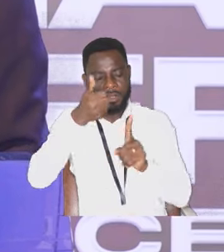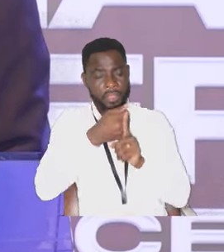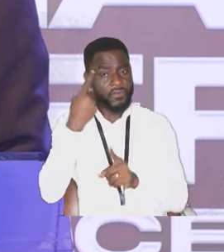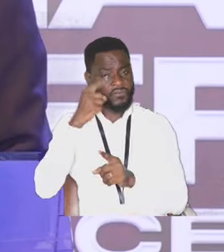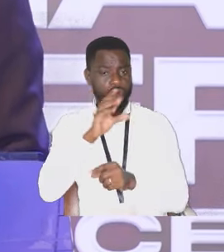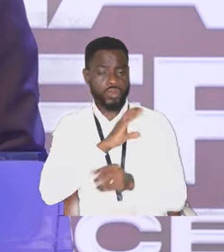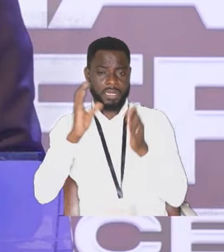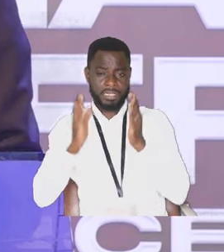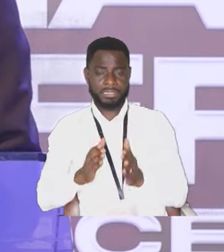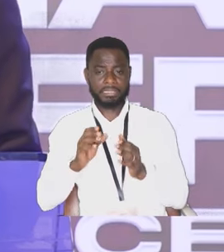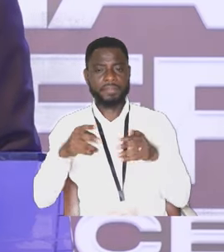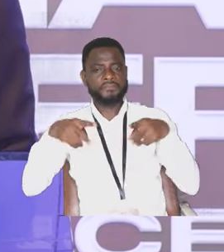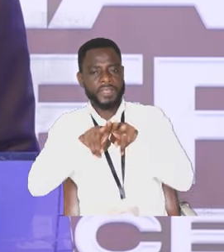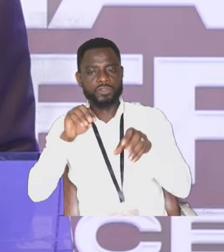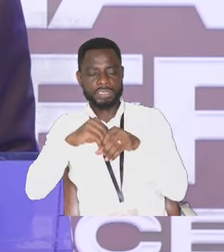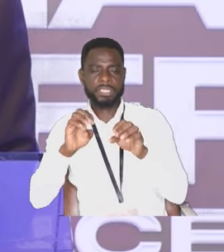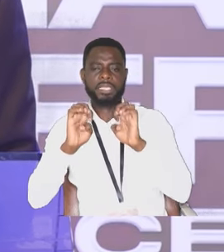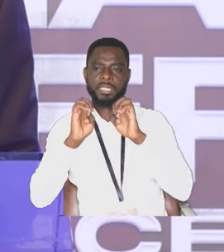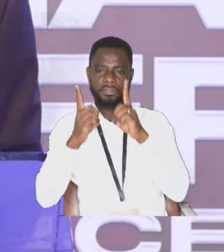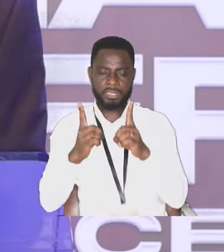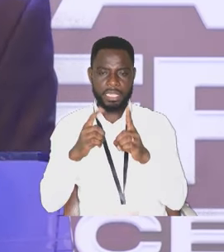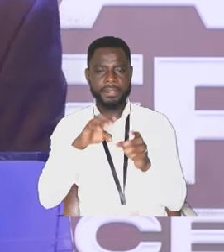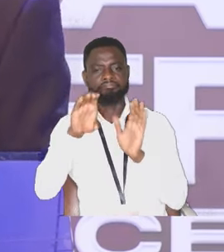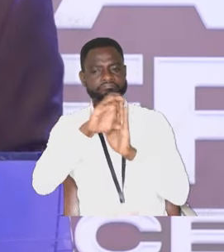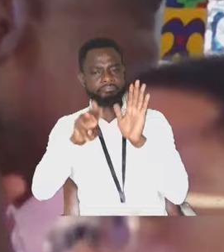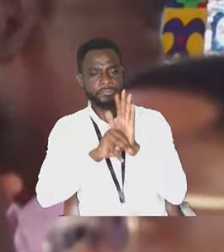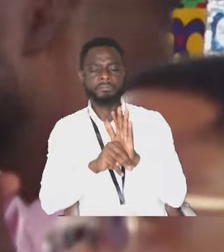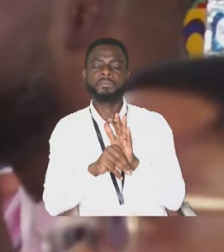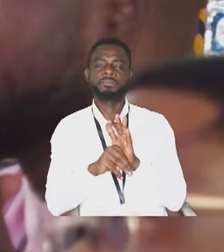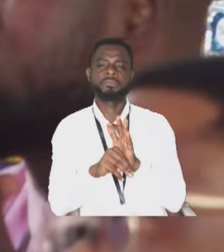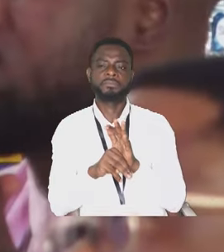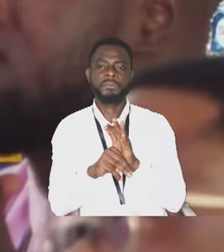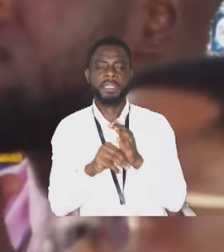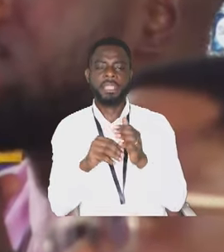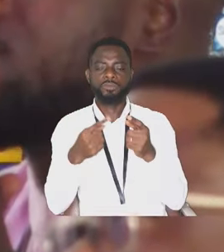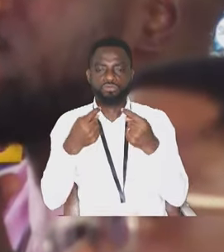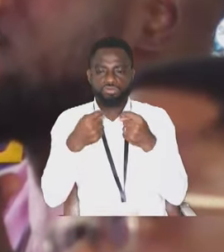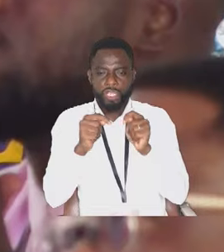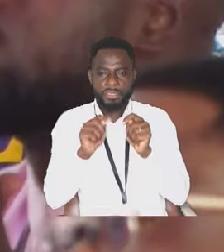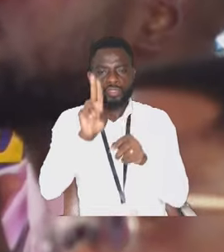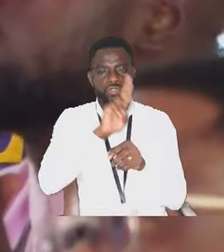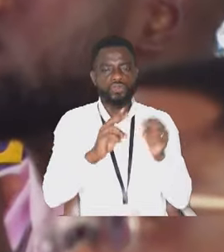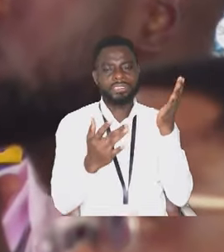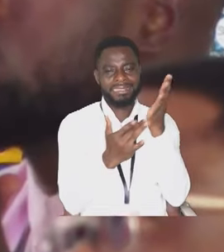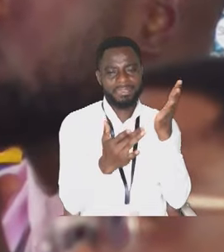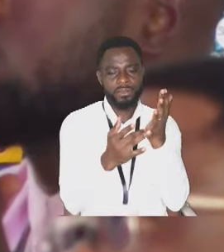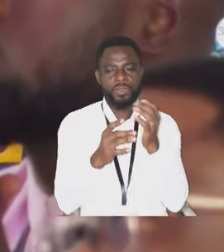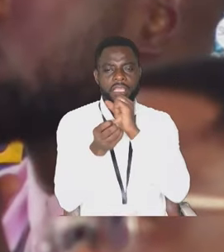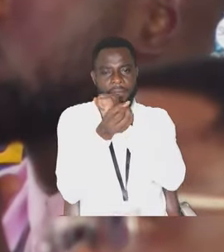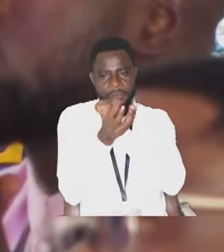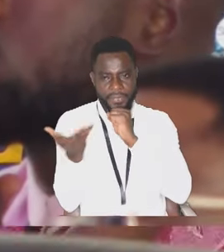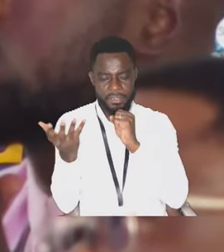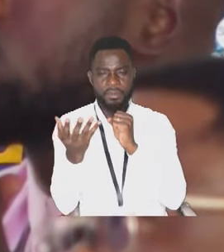values in educational settings and curriculum as much as possible. Then leveraging media and technology, using